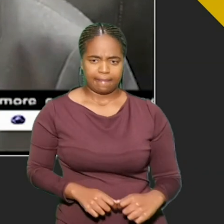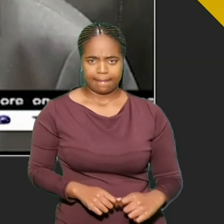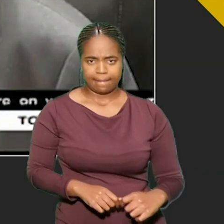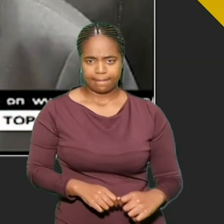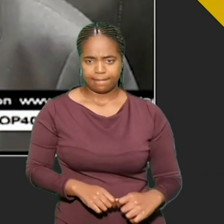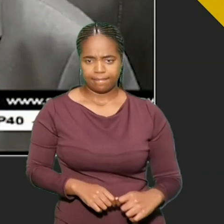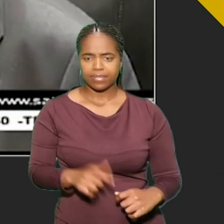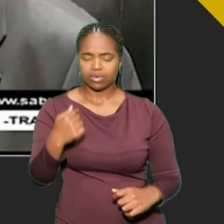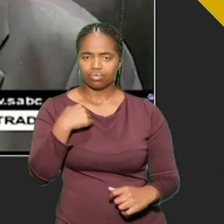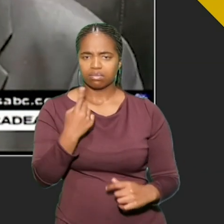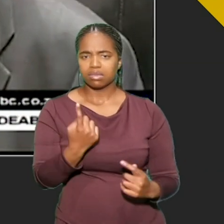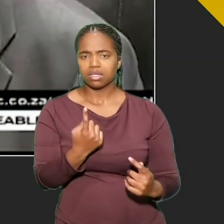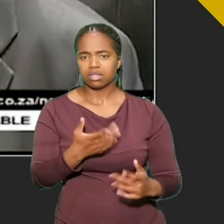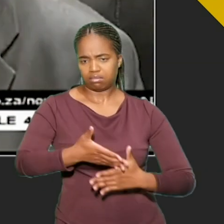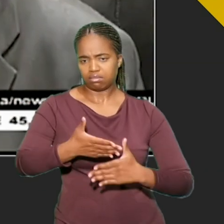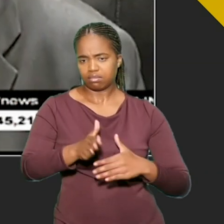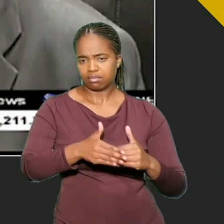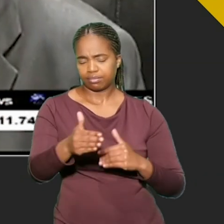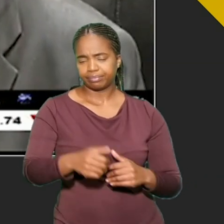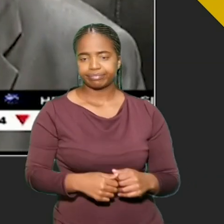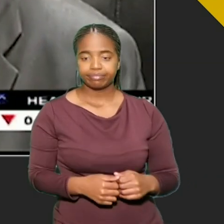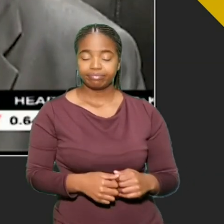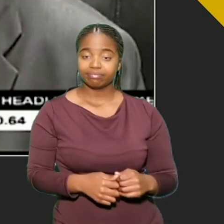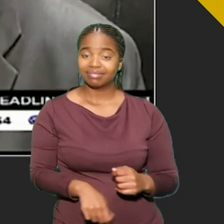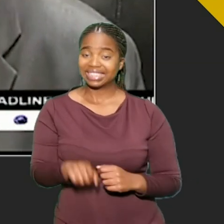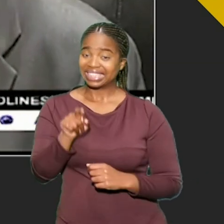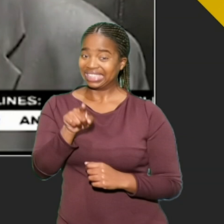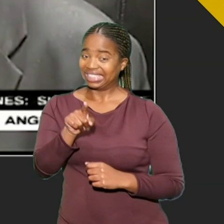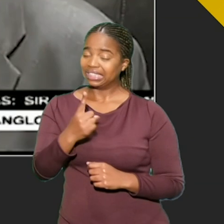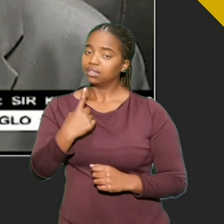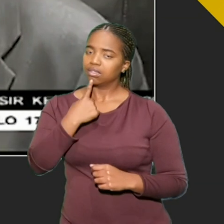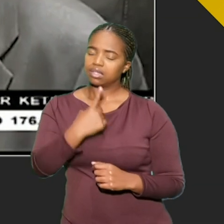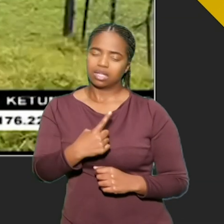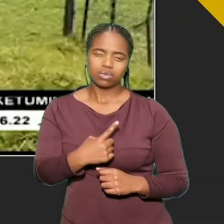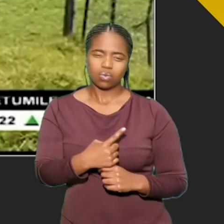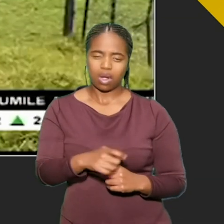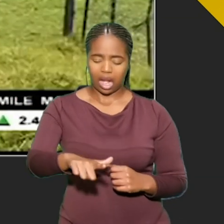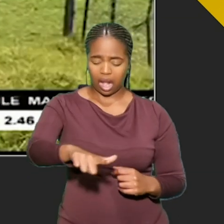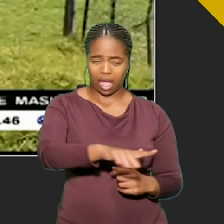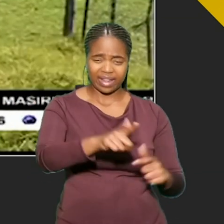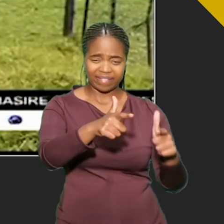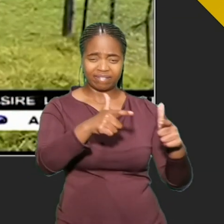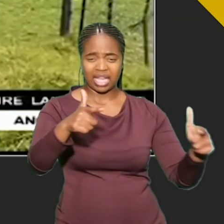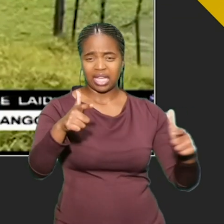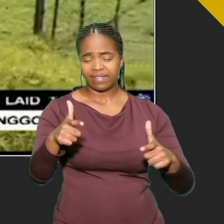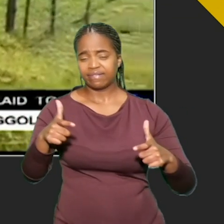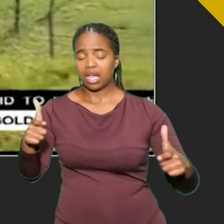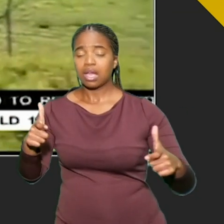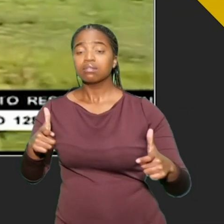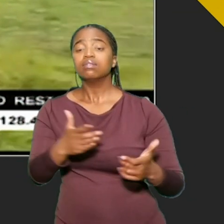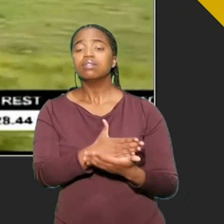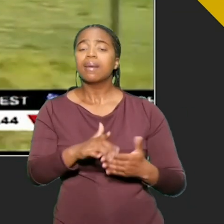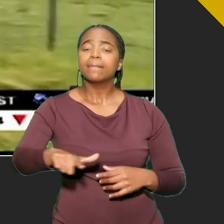be more effective. Professor Turok says there are large tracts of land in the hands of either the state or